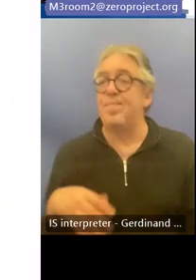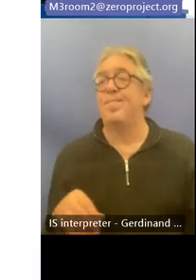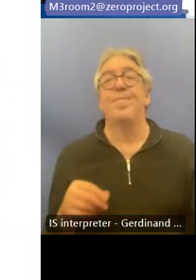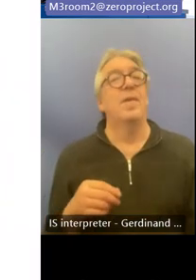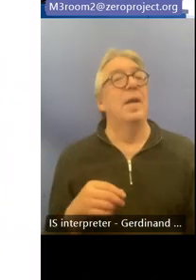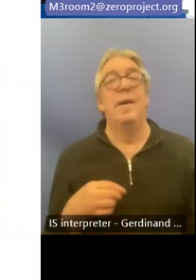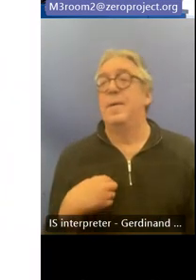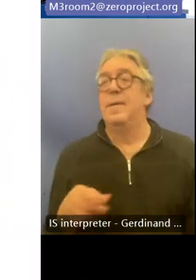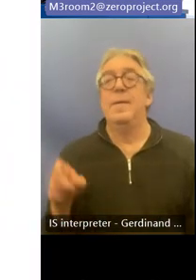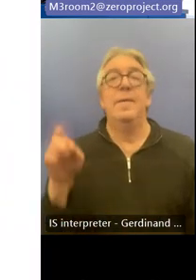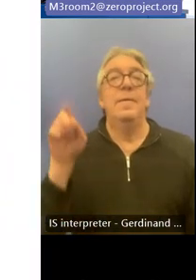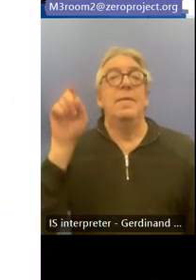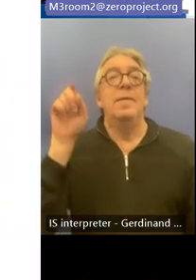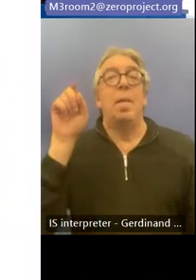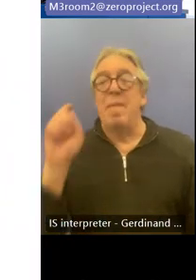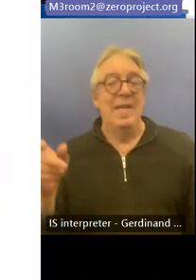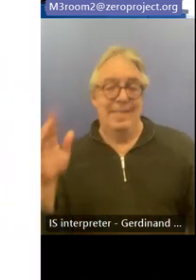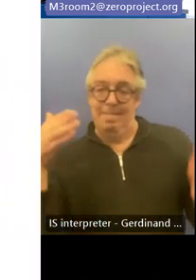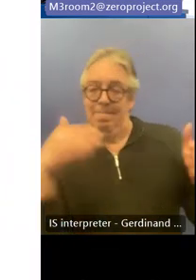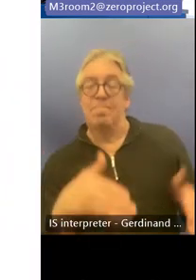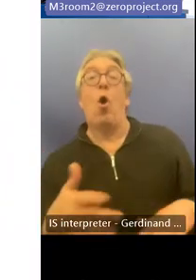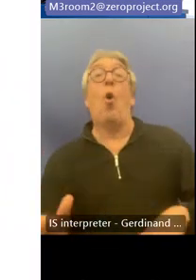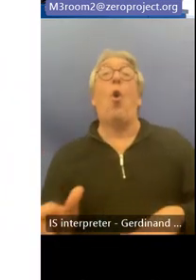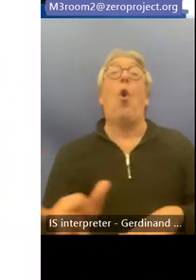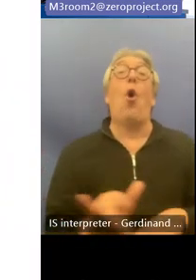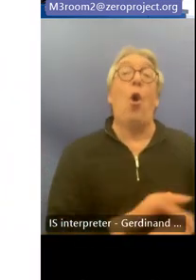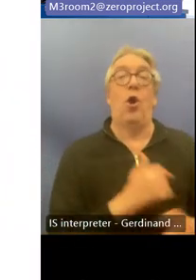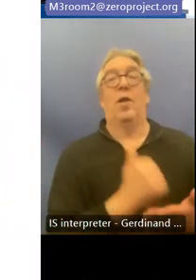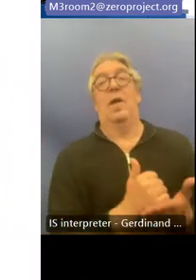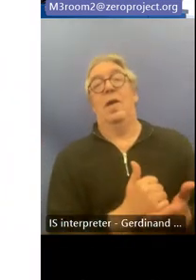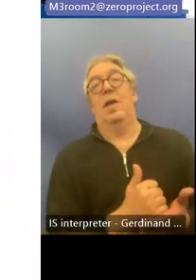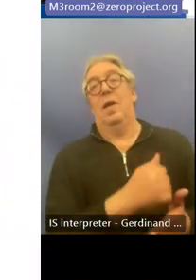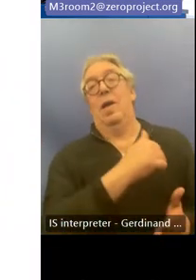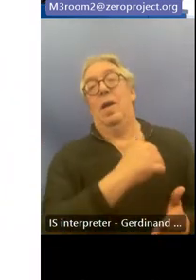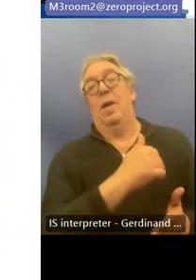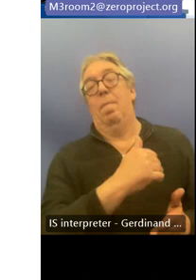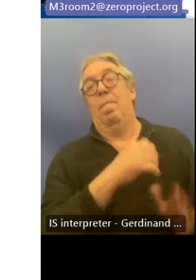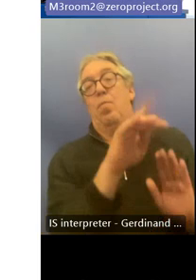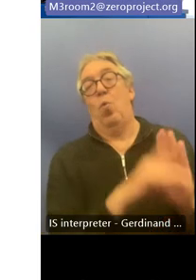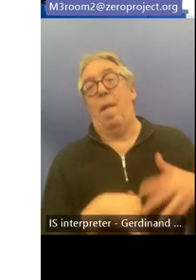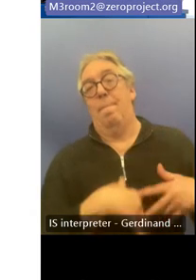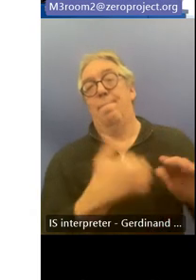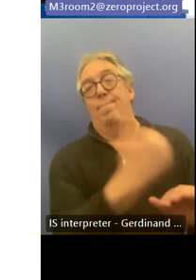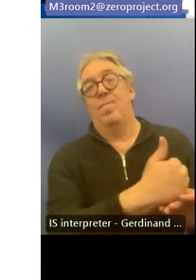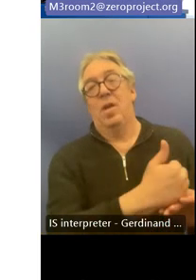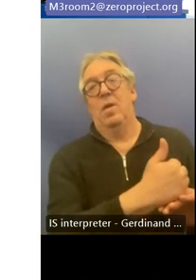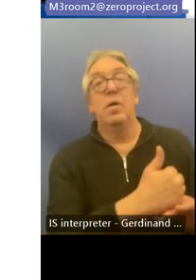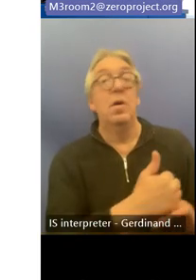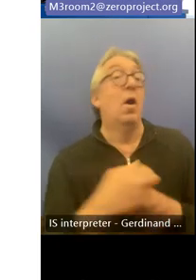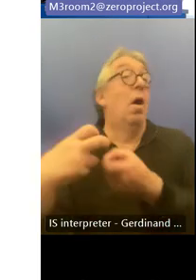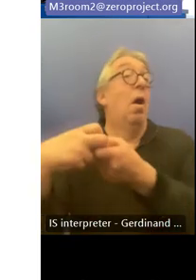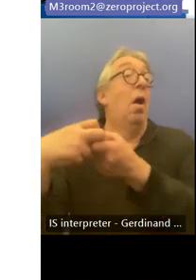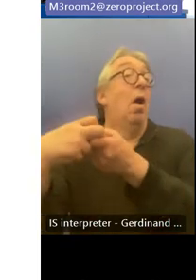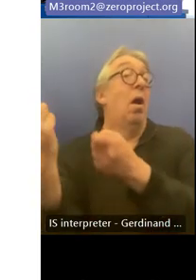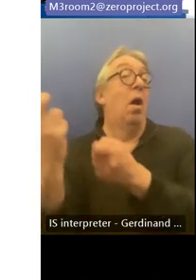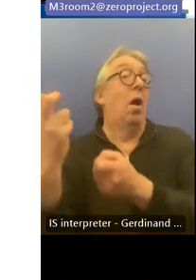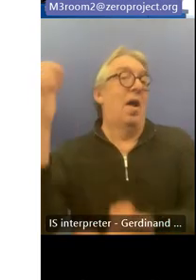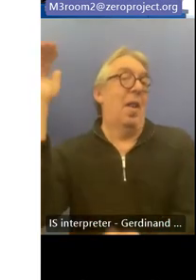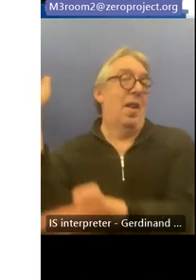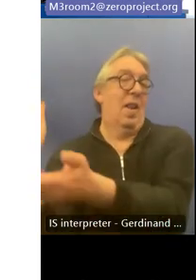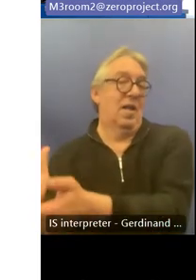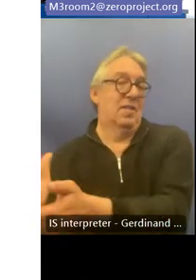early intervention program, then the number of dropout is less because the school's readiness are really happen.